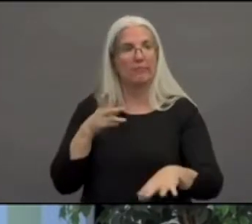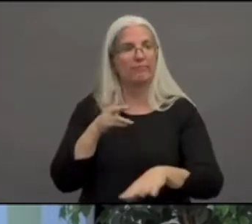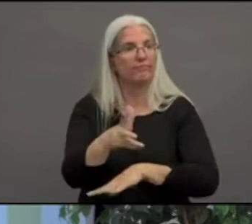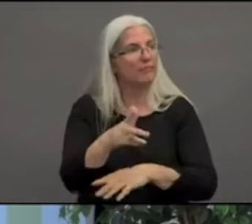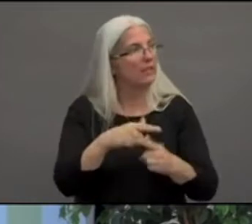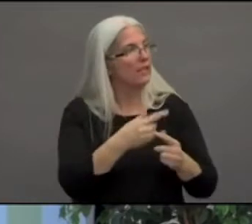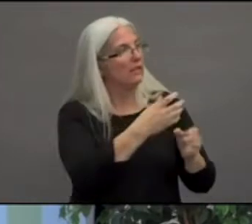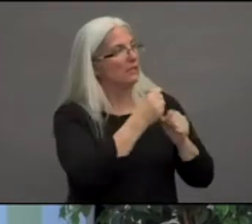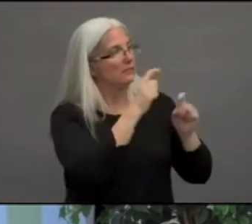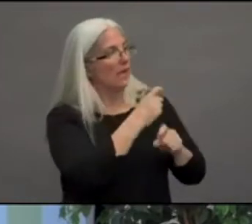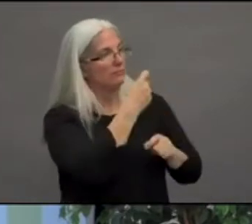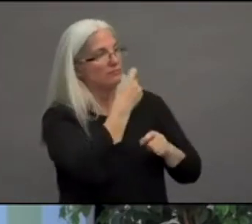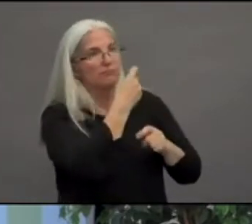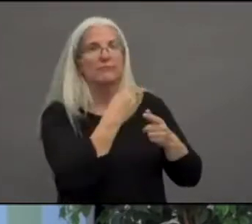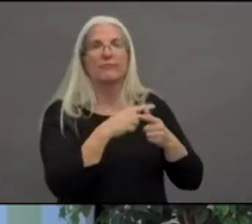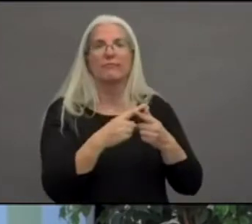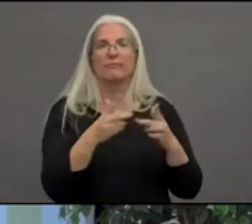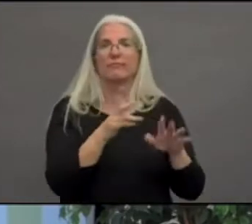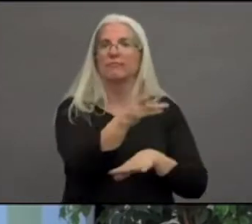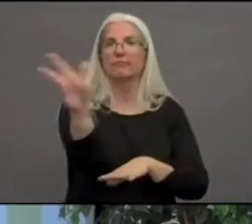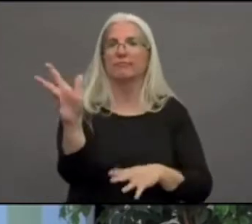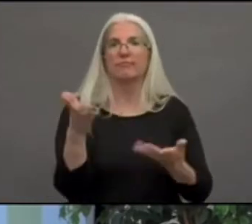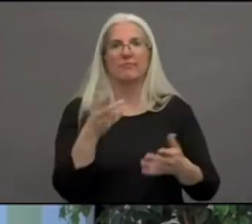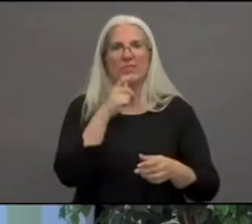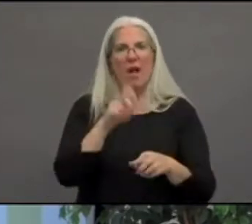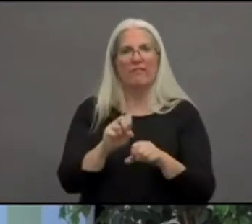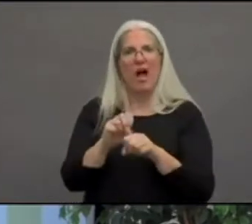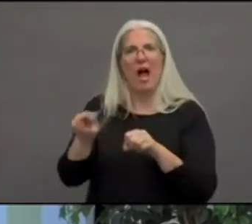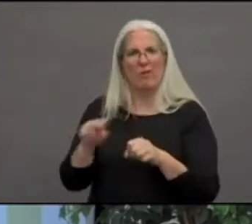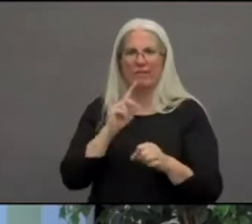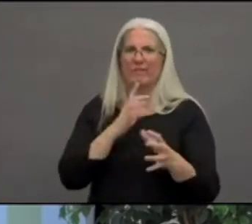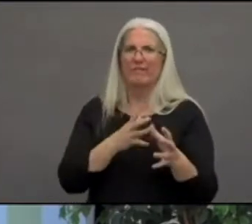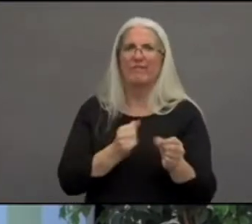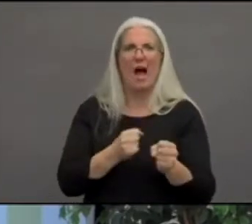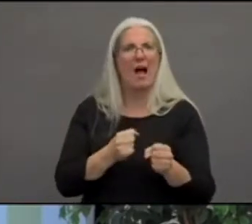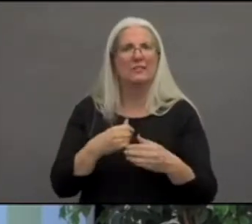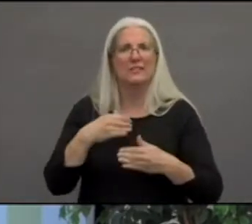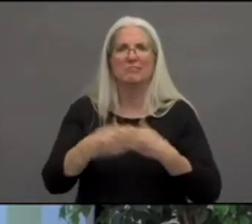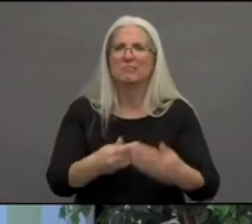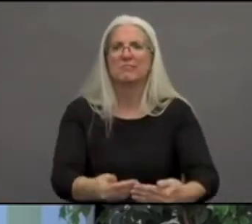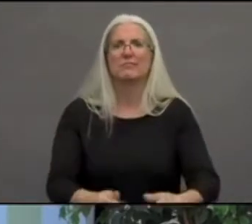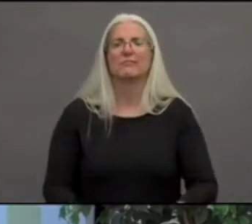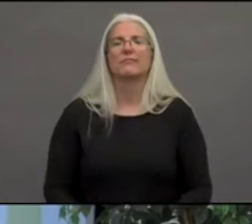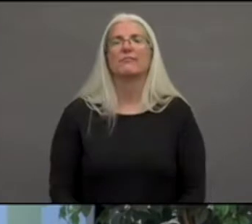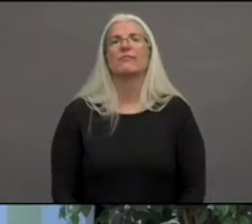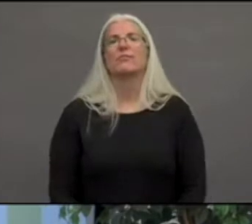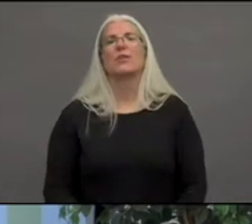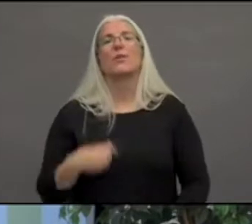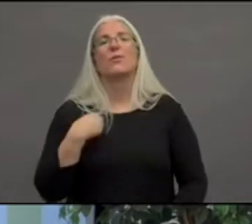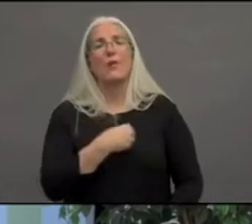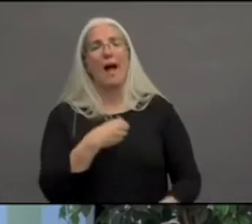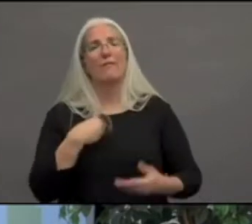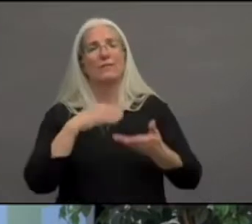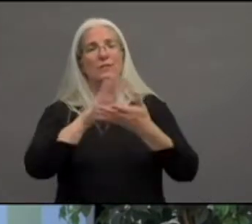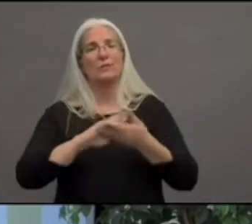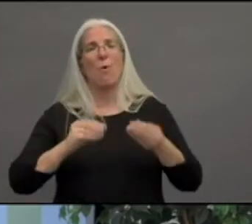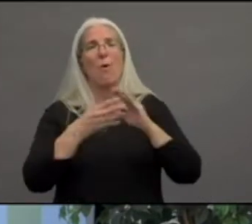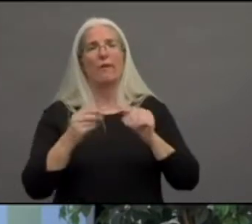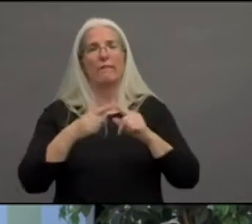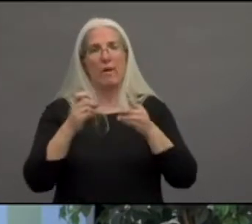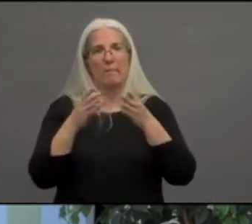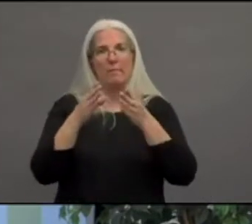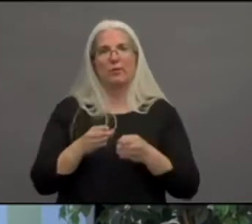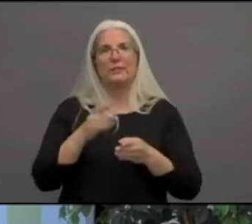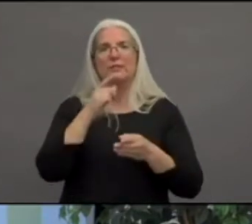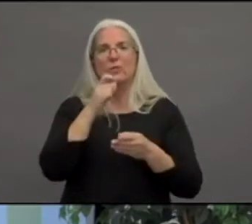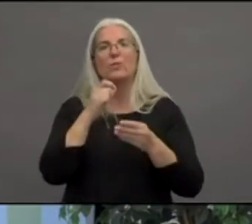the fastest way to get tested. And we actually have a testimonial from someone who actually visited one of the drive-through sites.